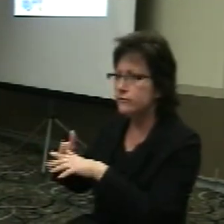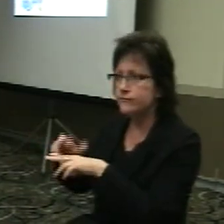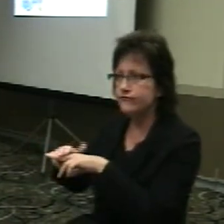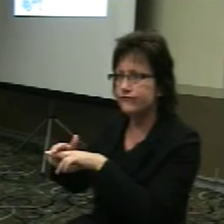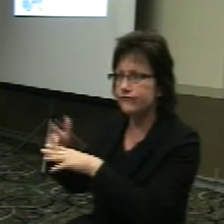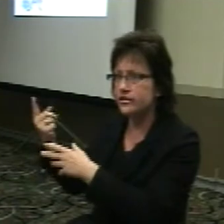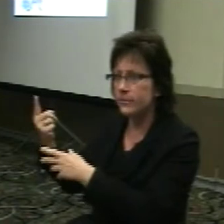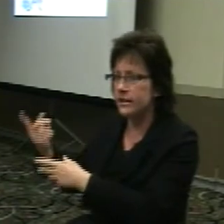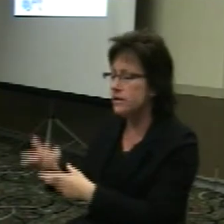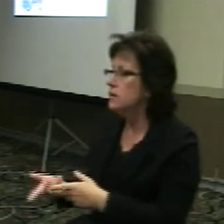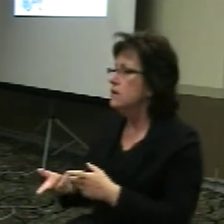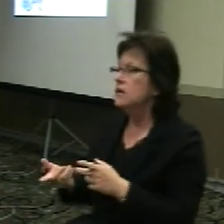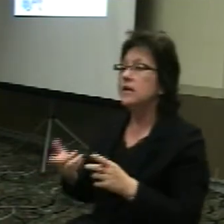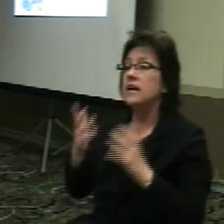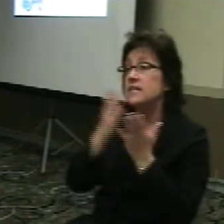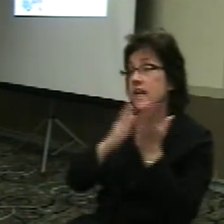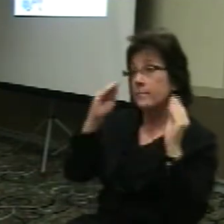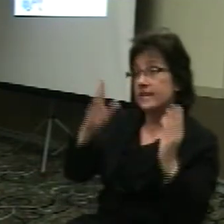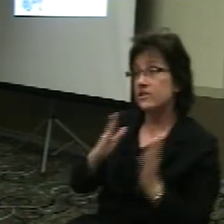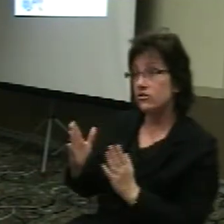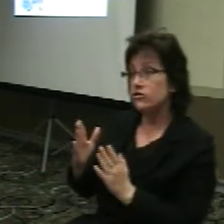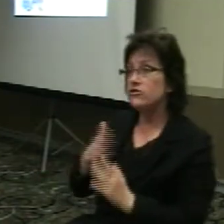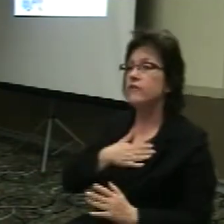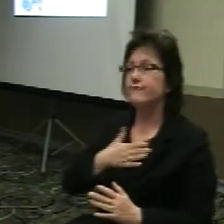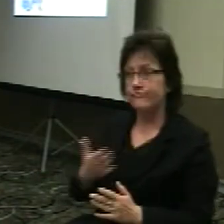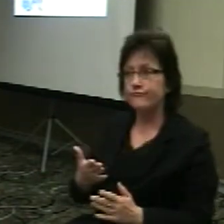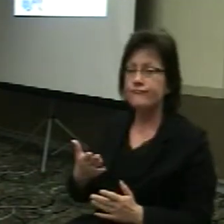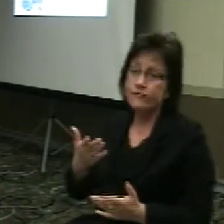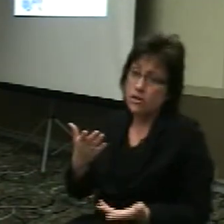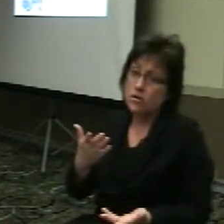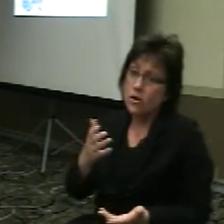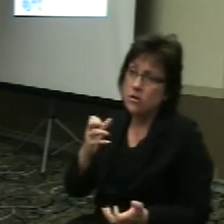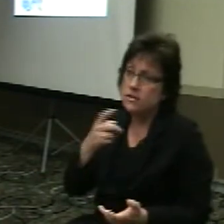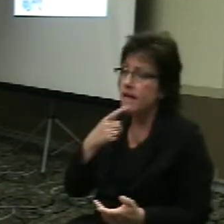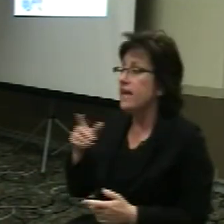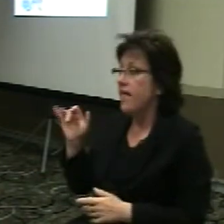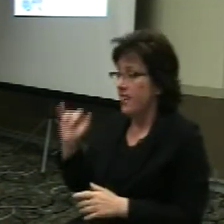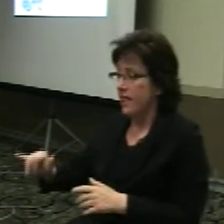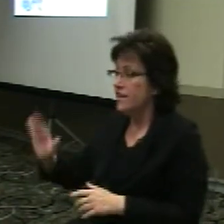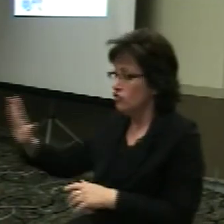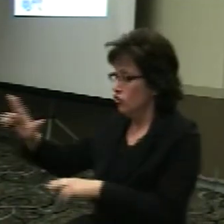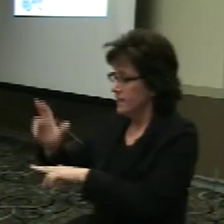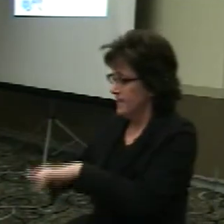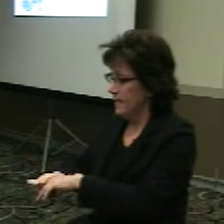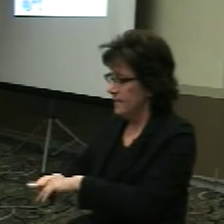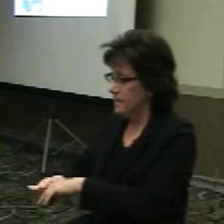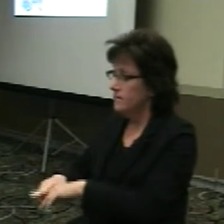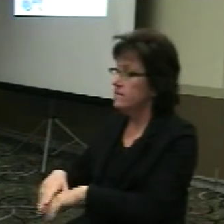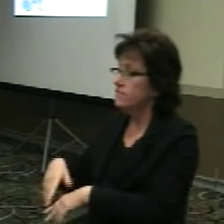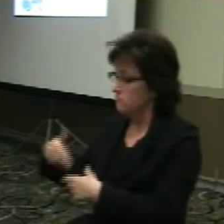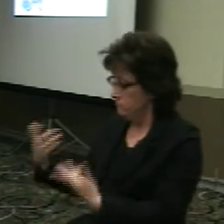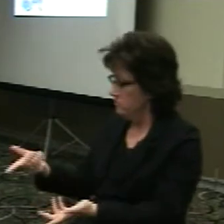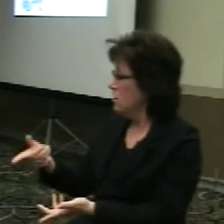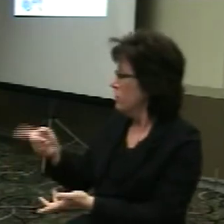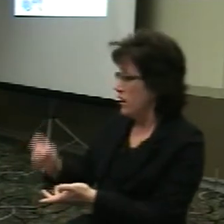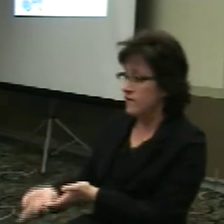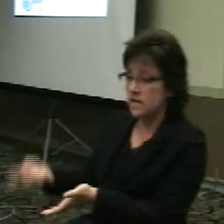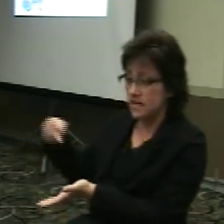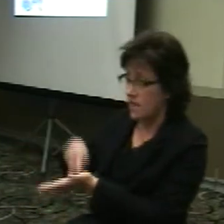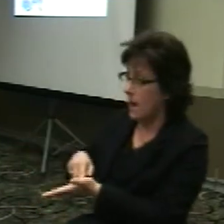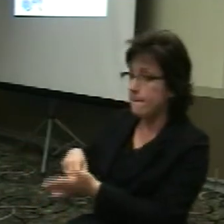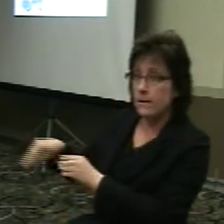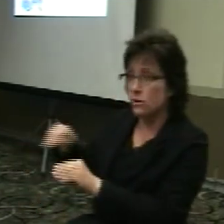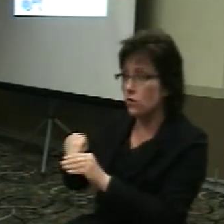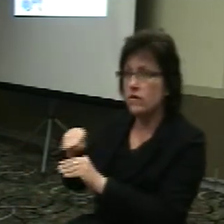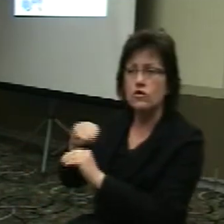willing to say, okay, look it, that's your seat and that's your seat. And if you need to get up and move, not a problem, here's